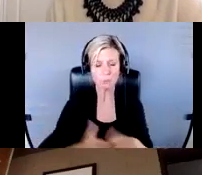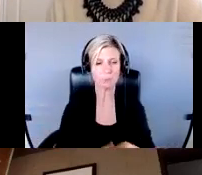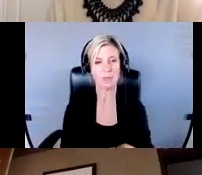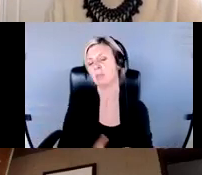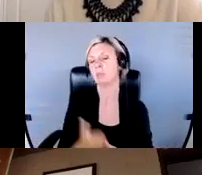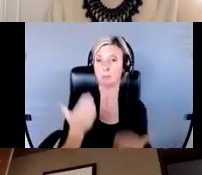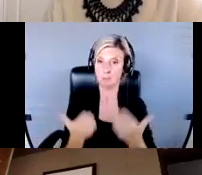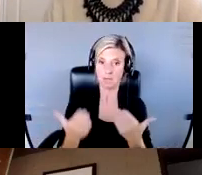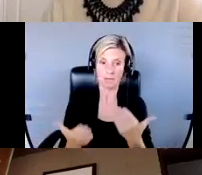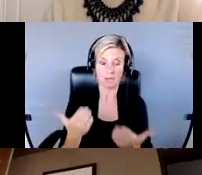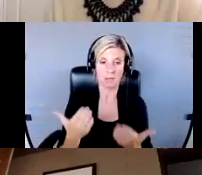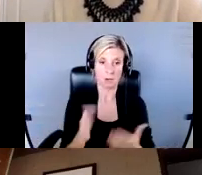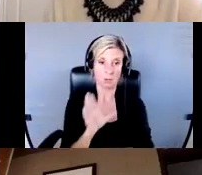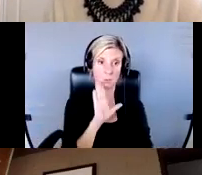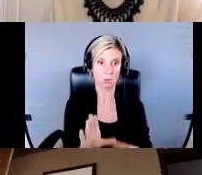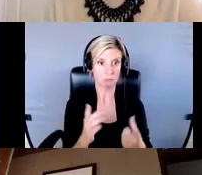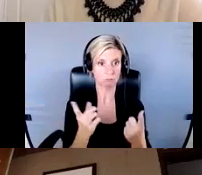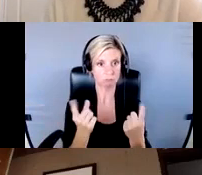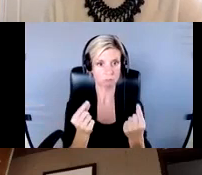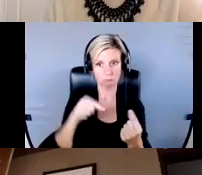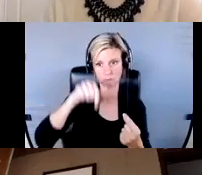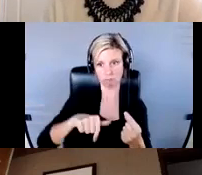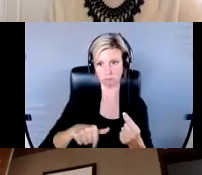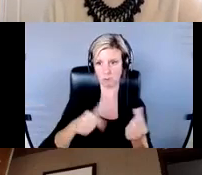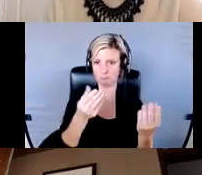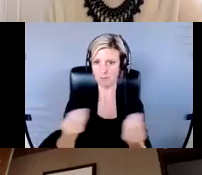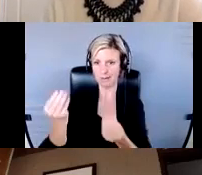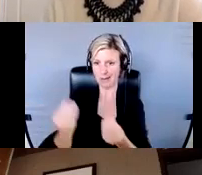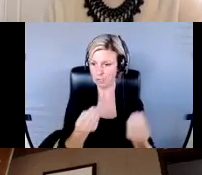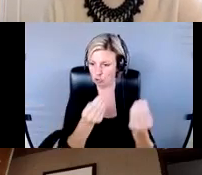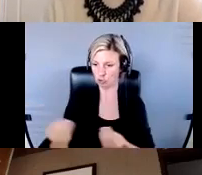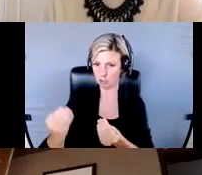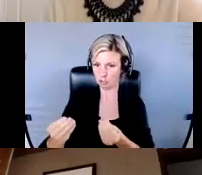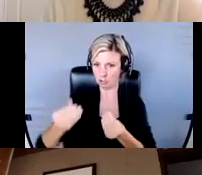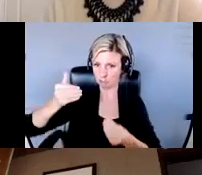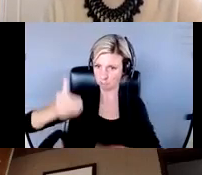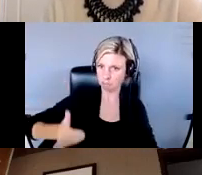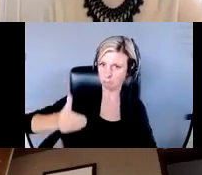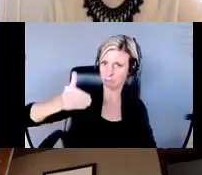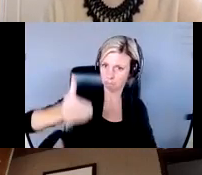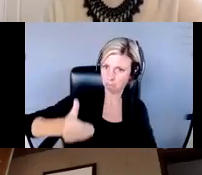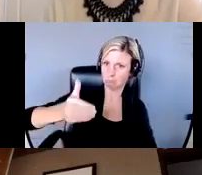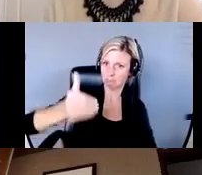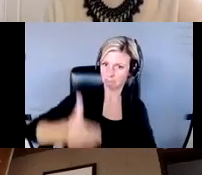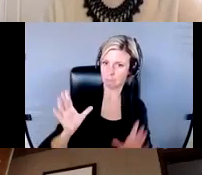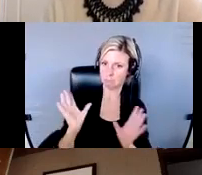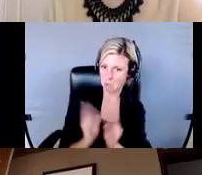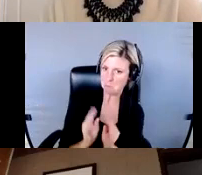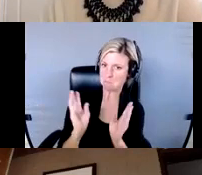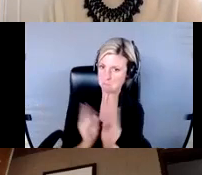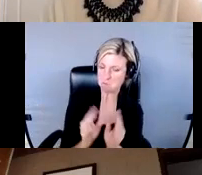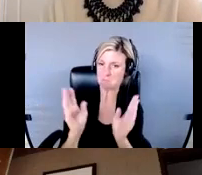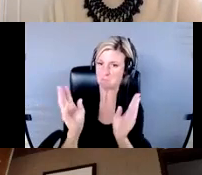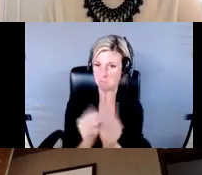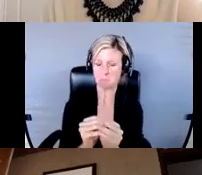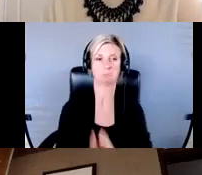the series of mediation with a panel so we can continue this conversation. So everything will